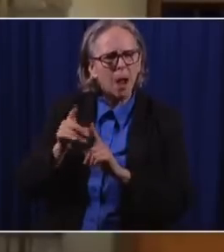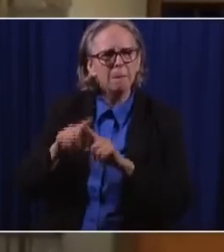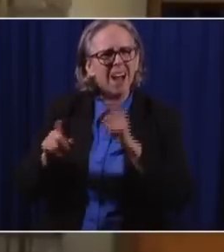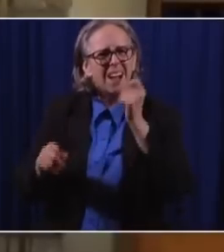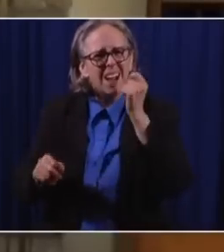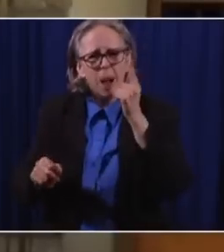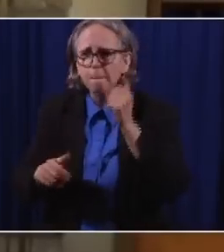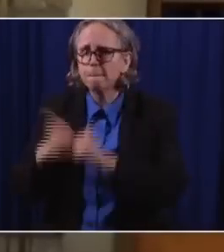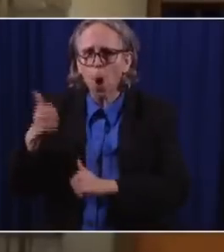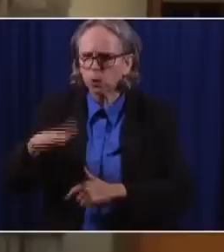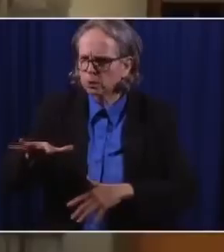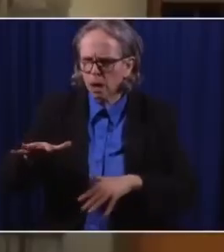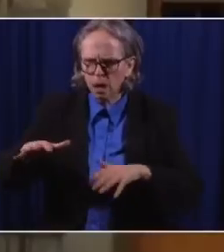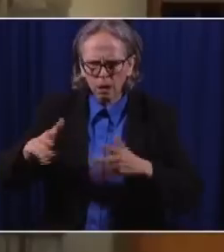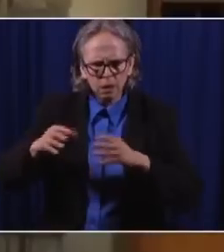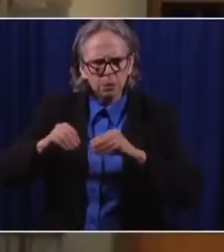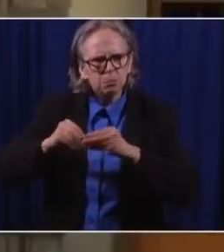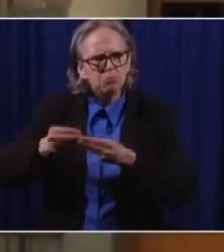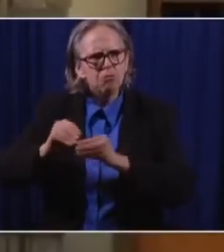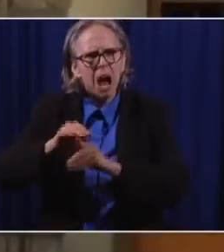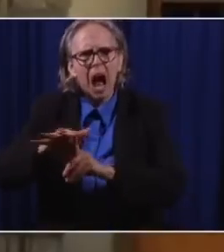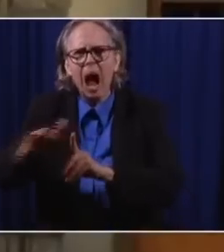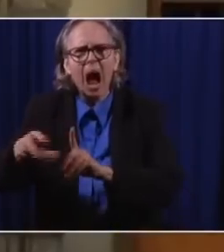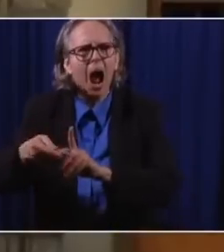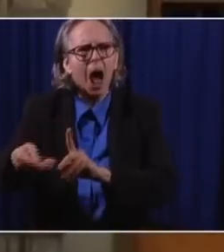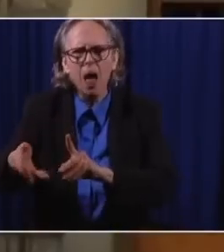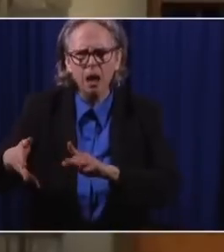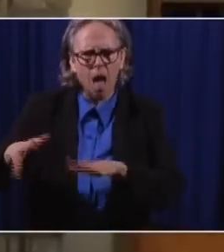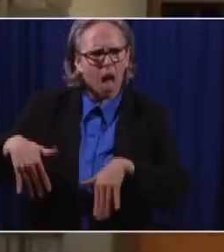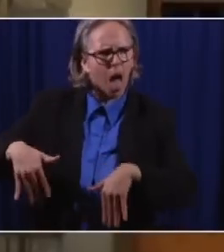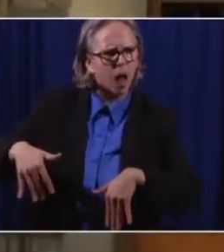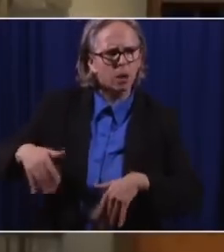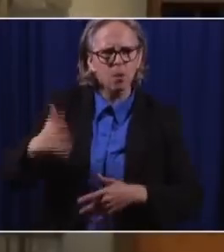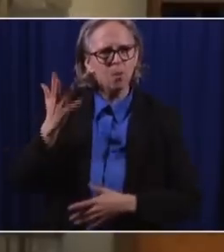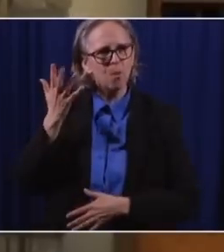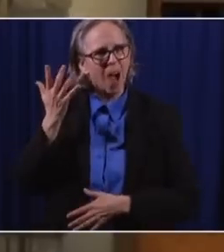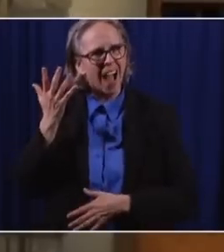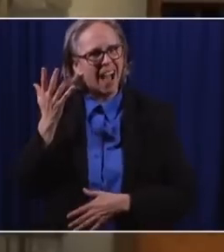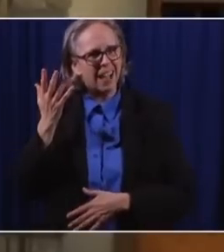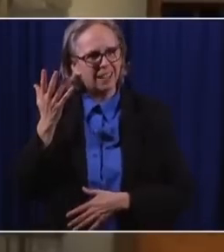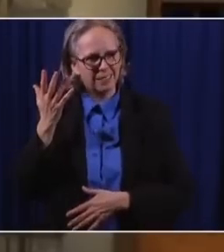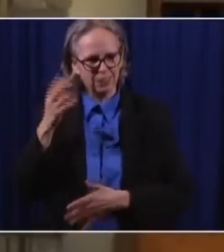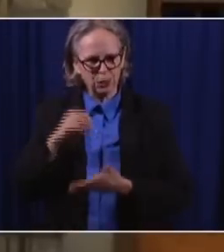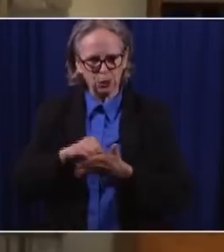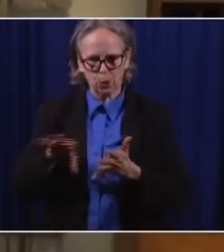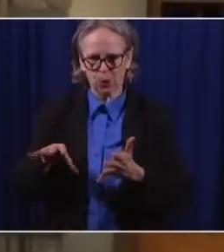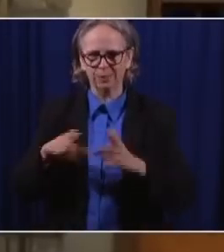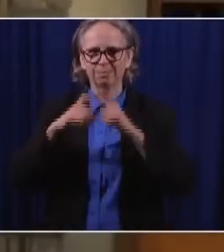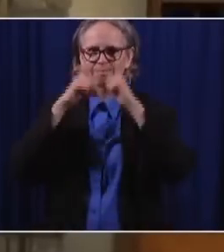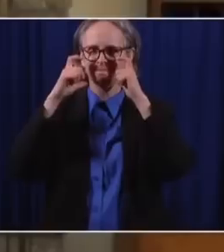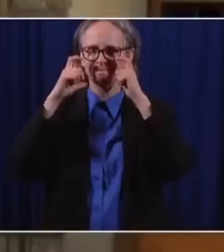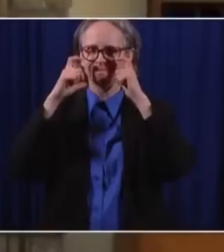in the classroom. And the reason it's not being spread in the classroom is because students are wearing a mask.